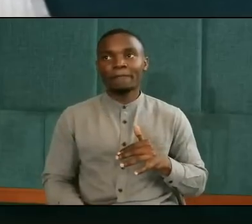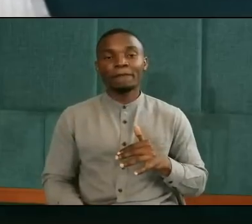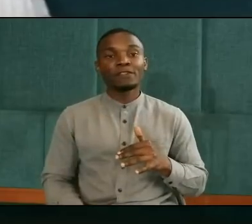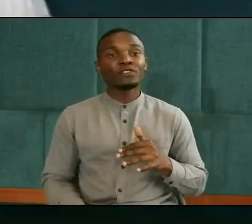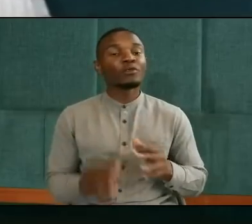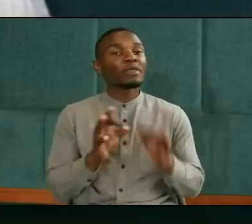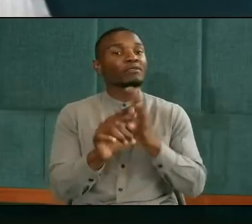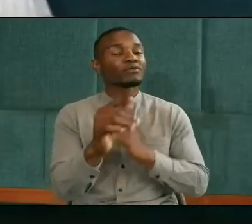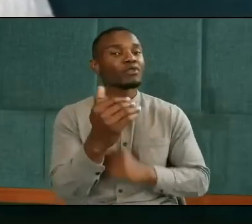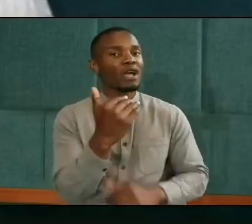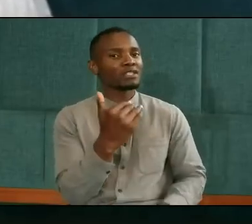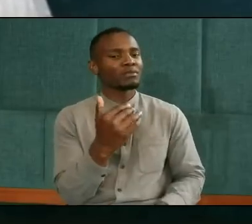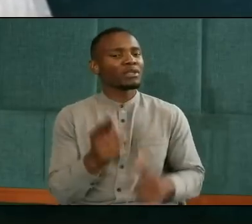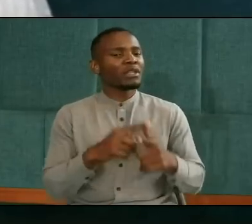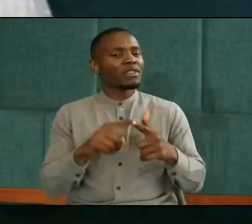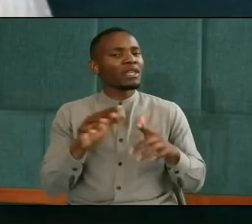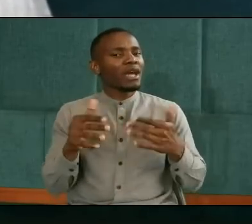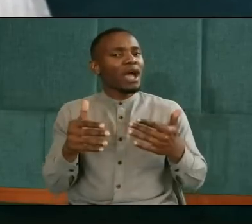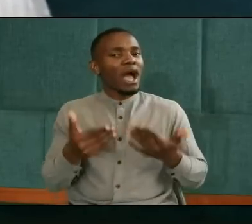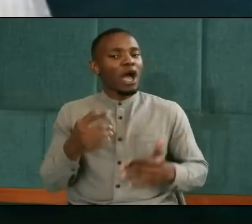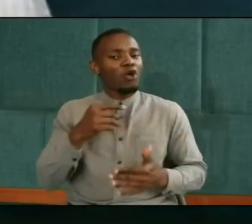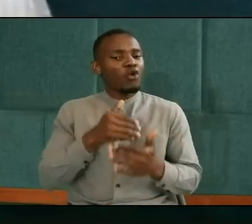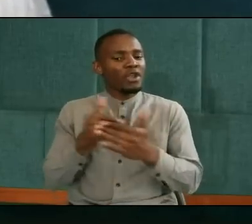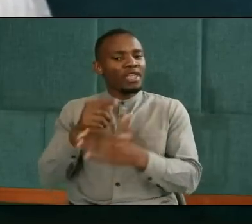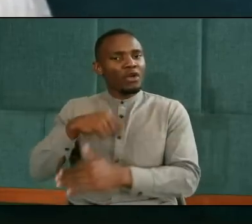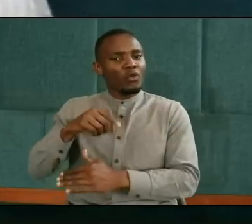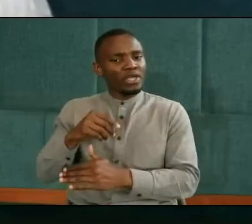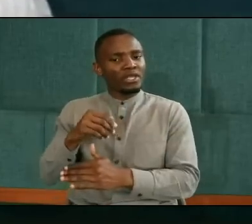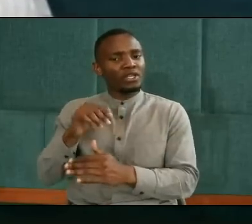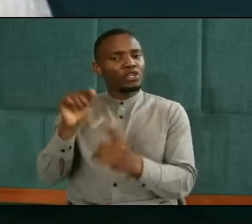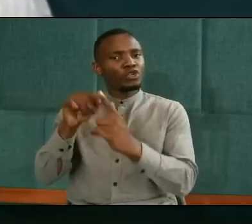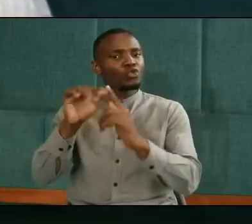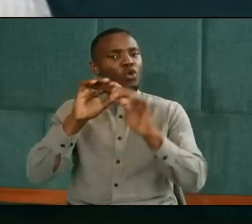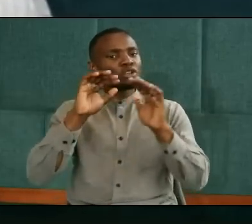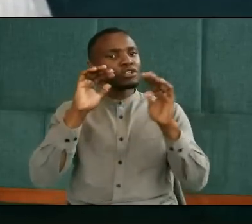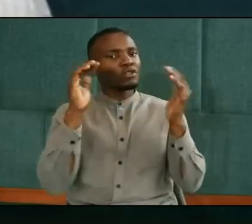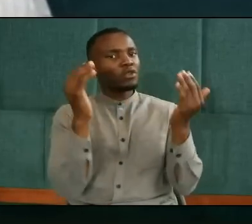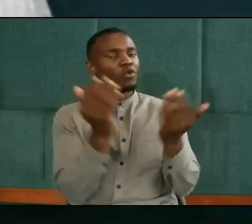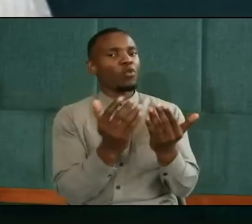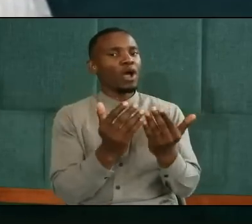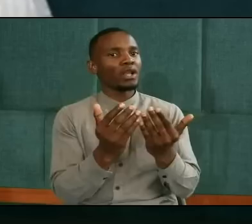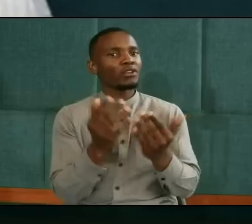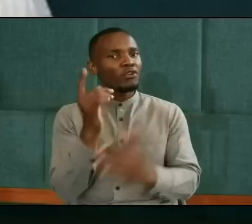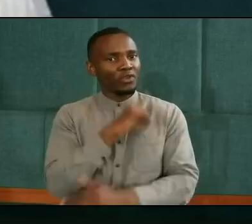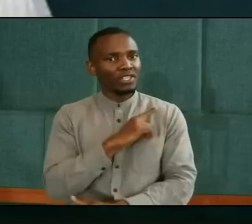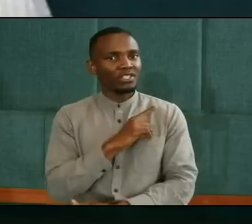So if you ask me, how close are we to the end of the world? One verse away.